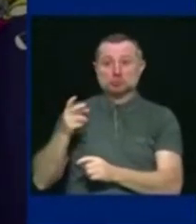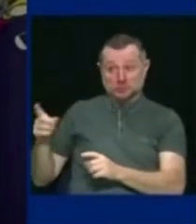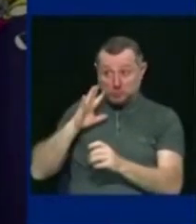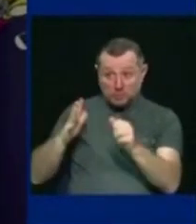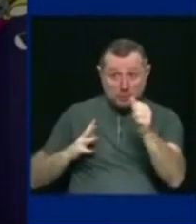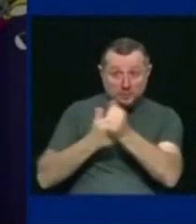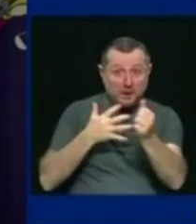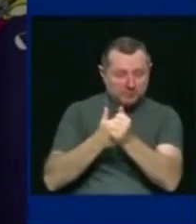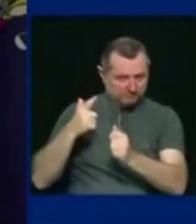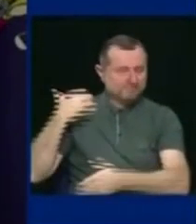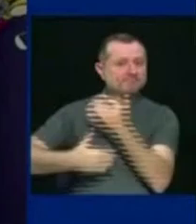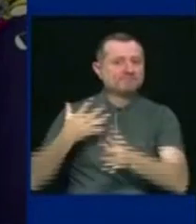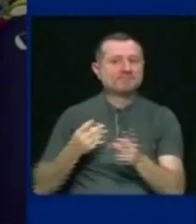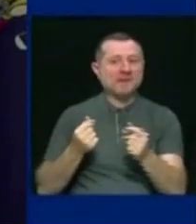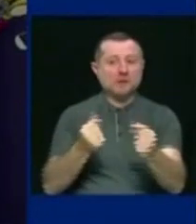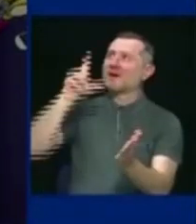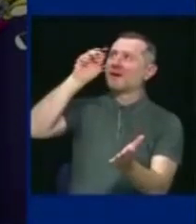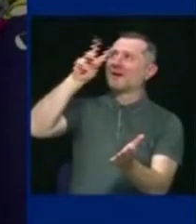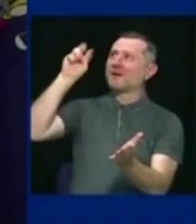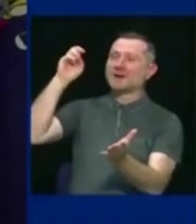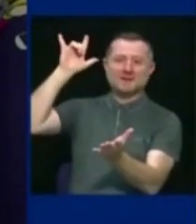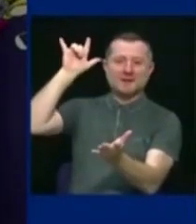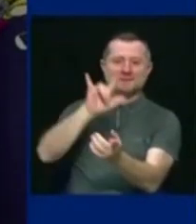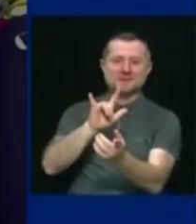resignation will be effective in 14 days.